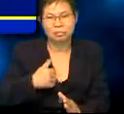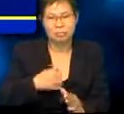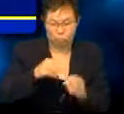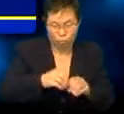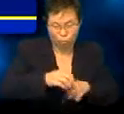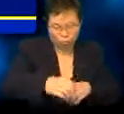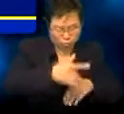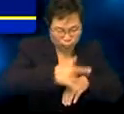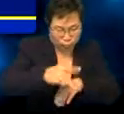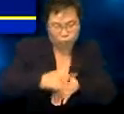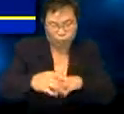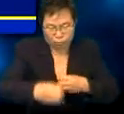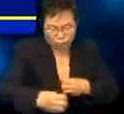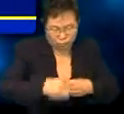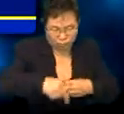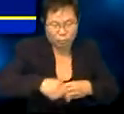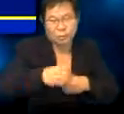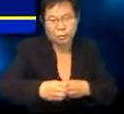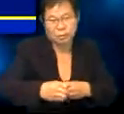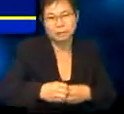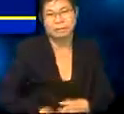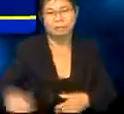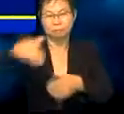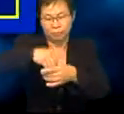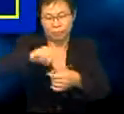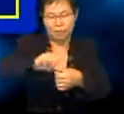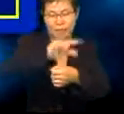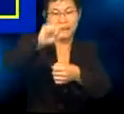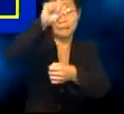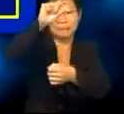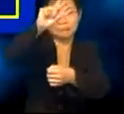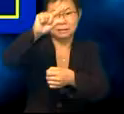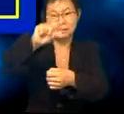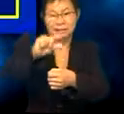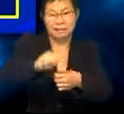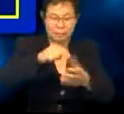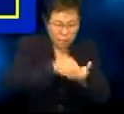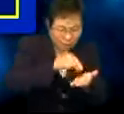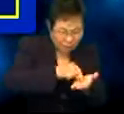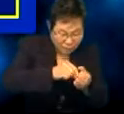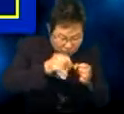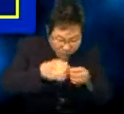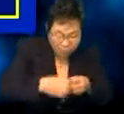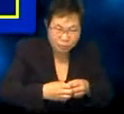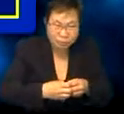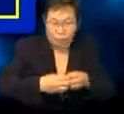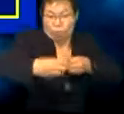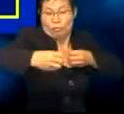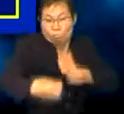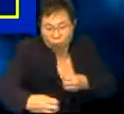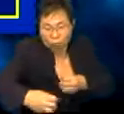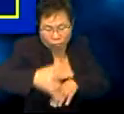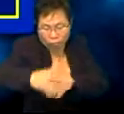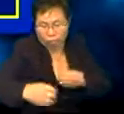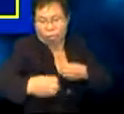is more space between the particles. In gases, the particles are farther